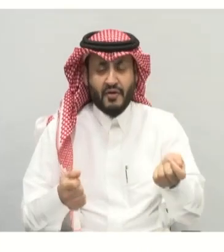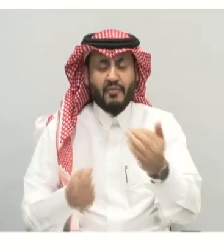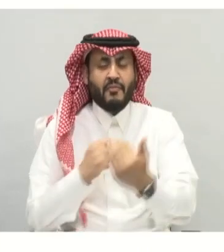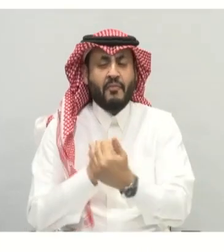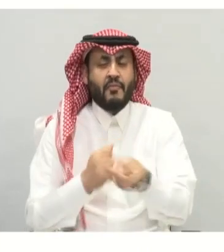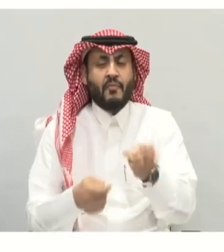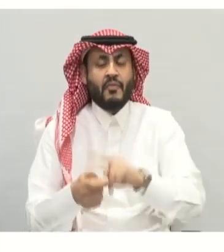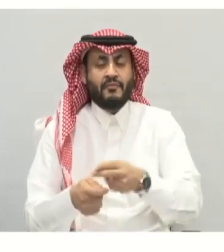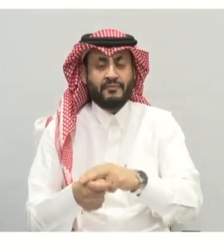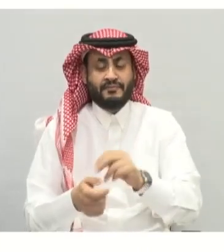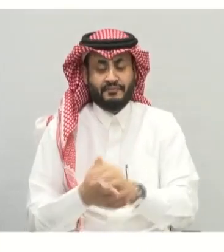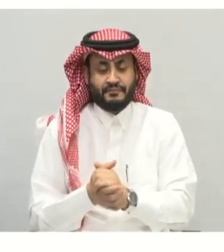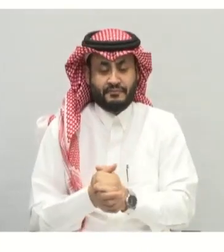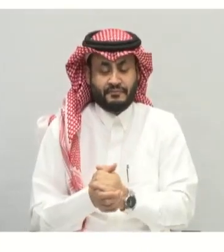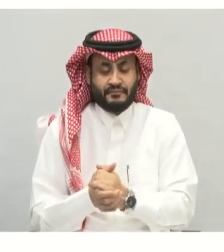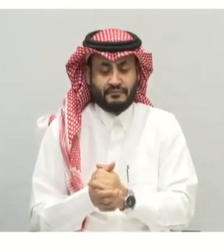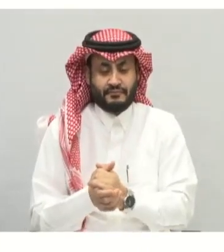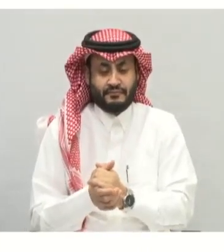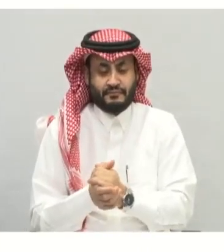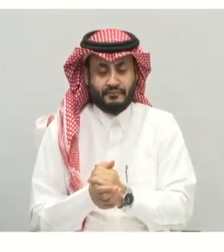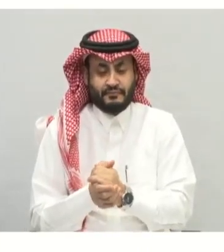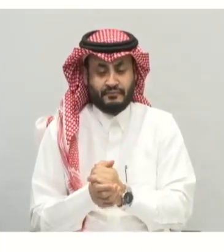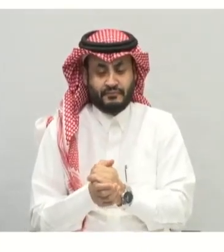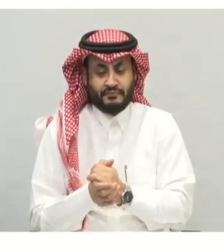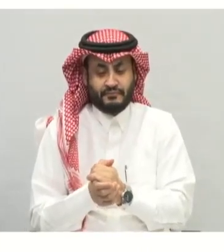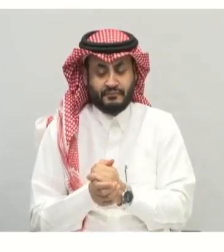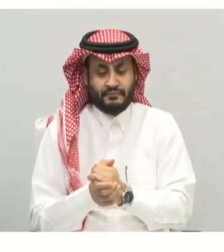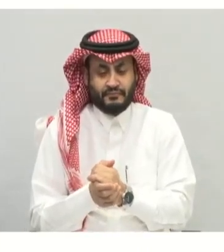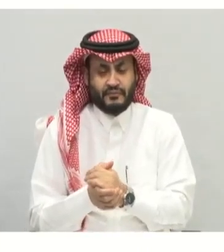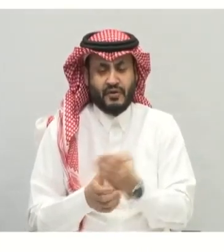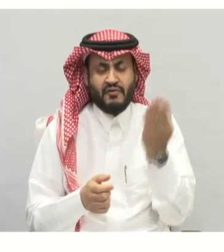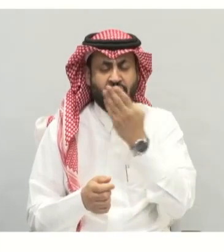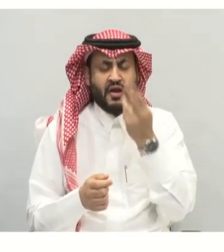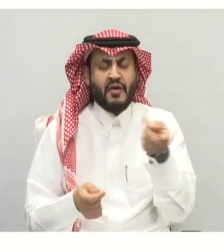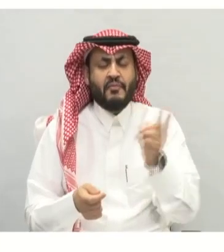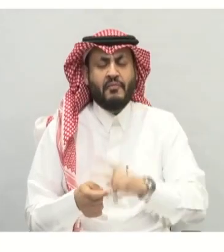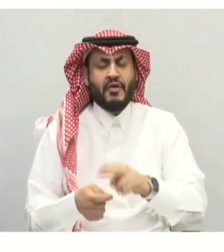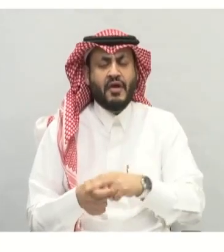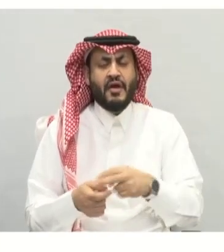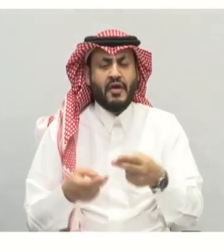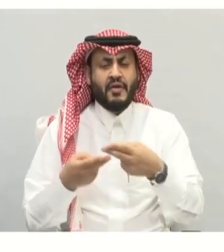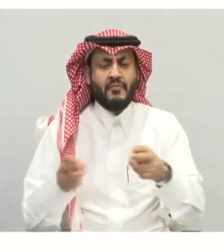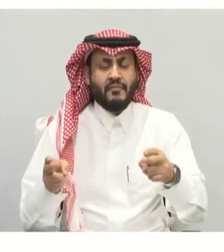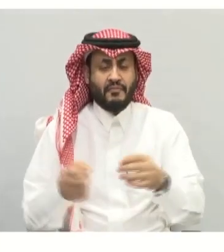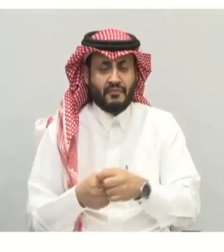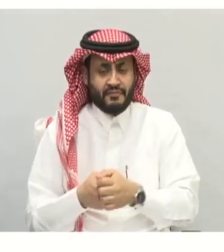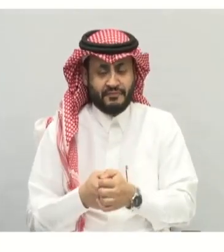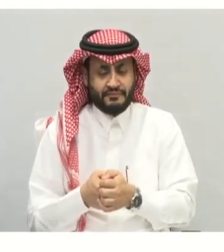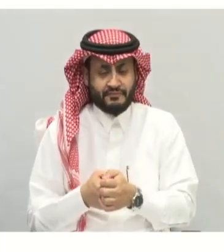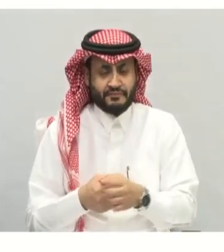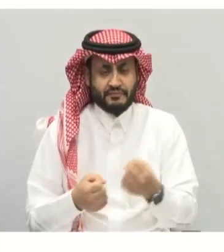he adjust to life in there so we have read many cultural differences in terms of food